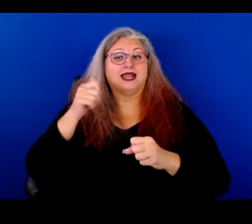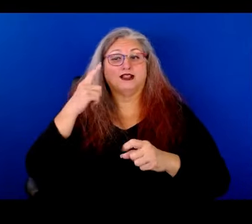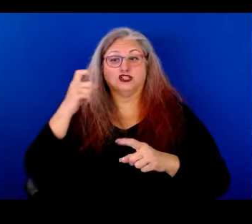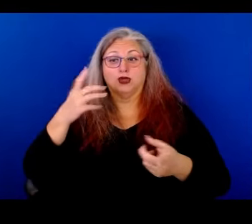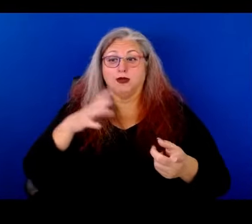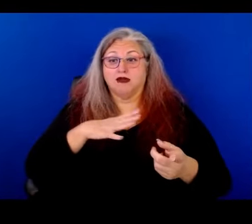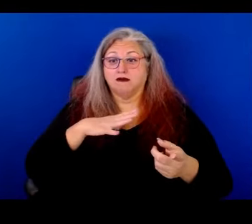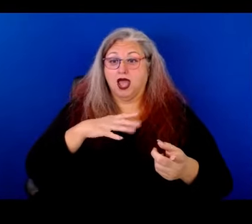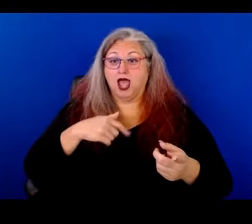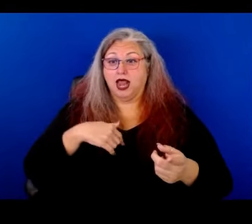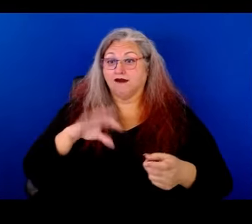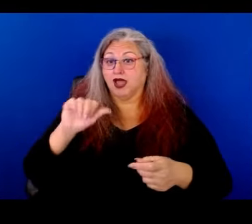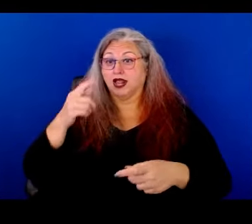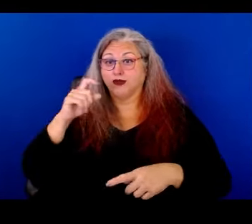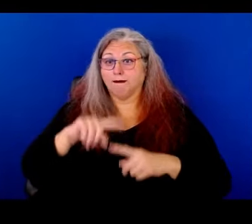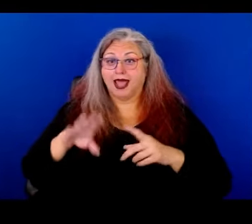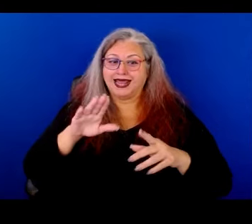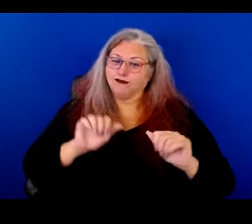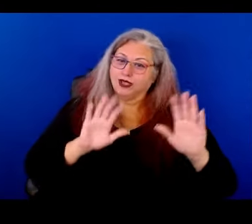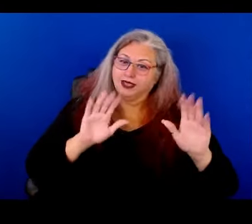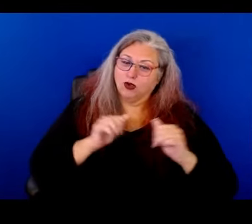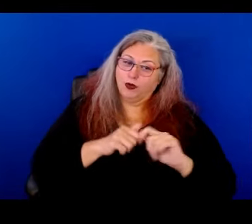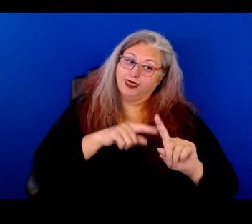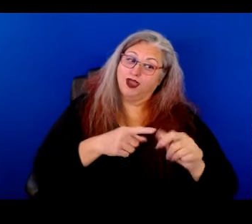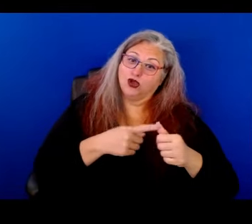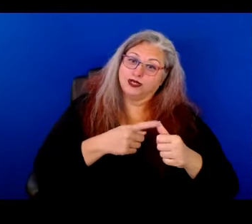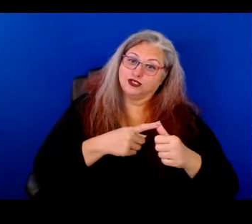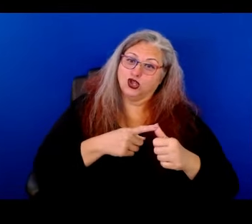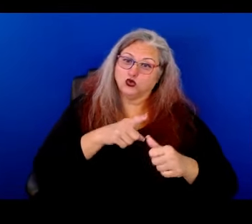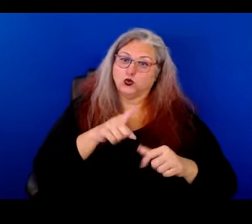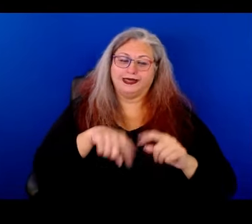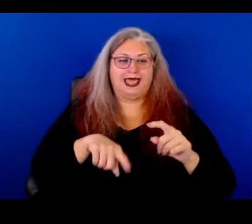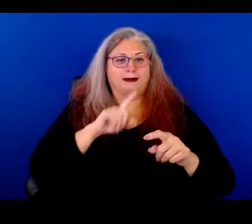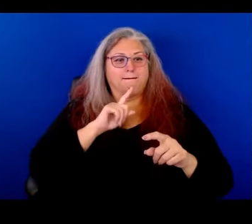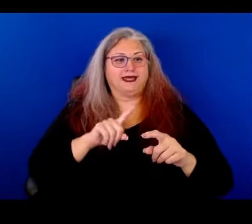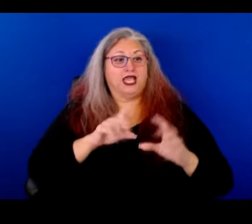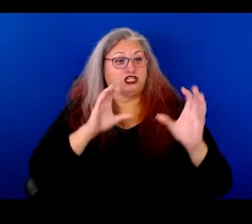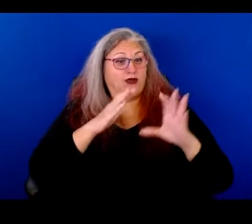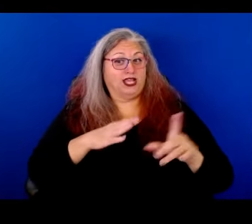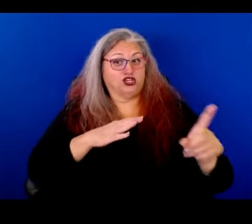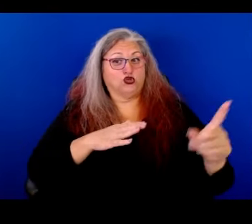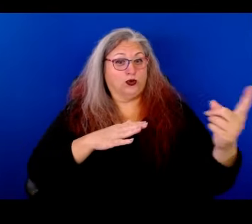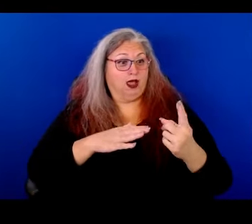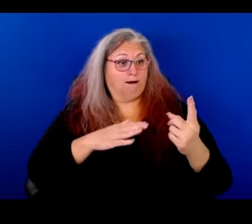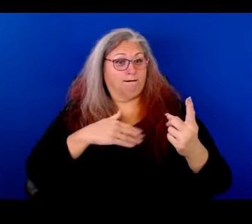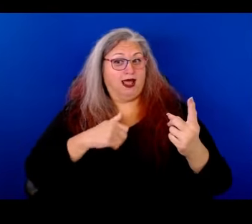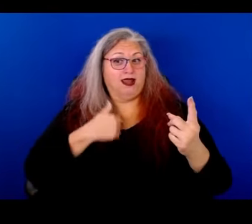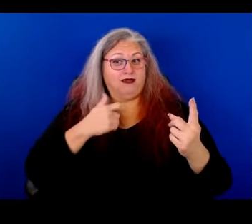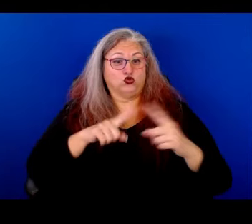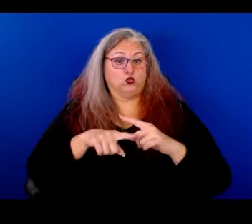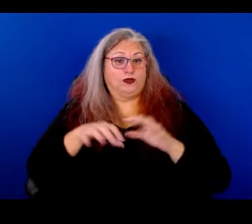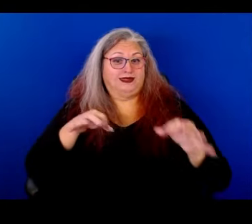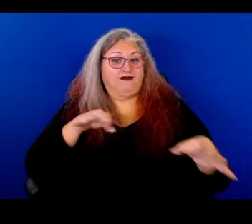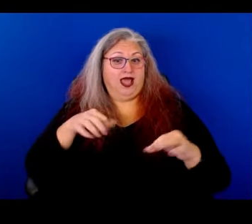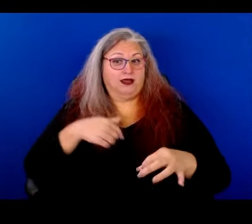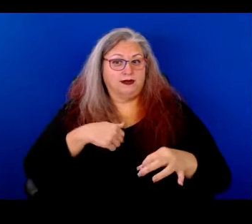yeah, it's fine. I found another dream, but I never gave up that dream. You don't get to be a stranger who comes into my life to